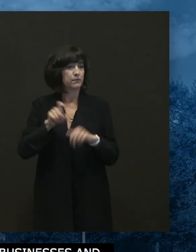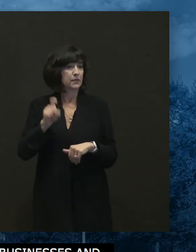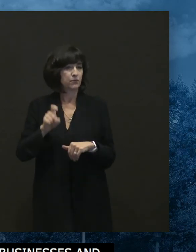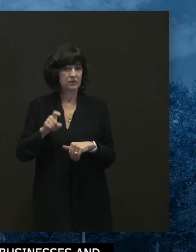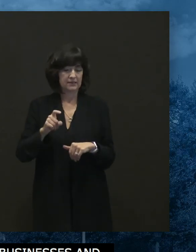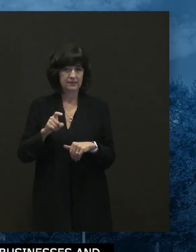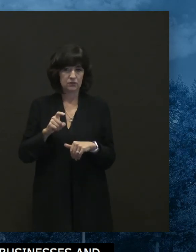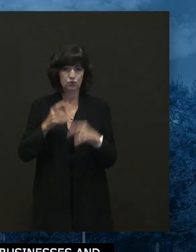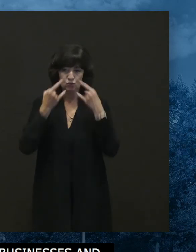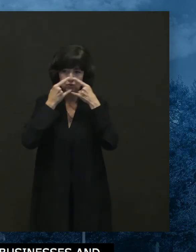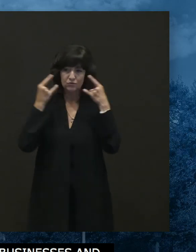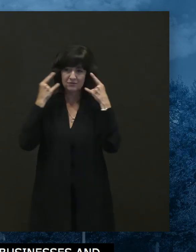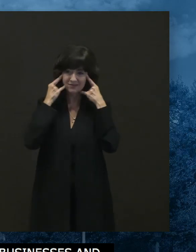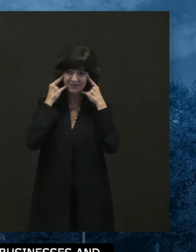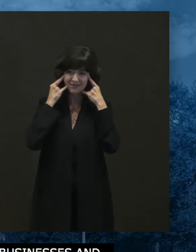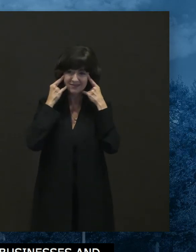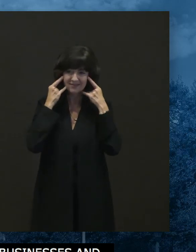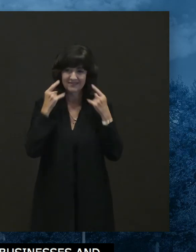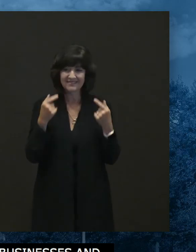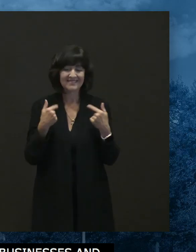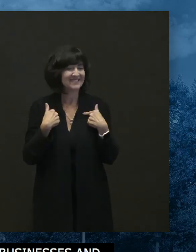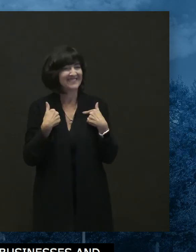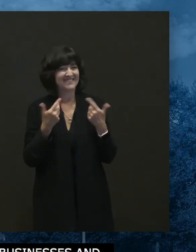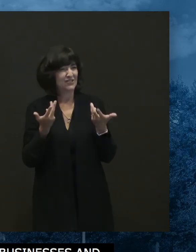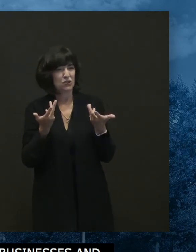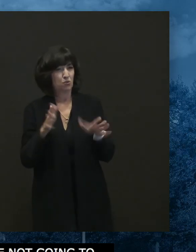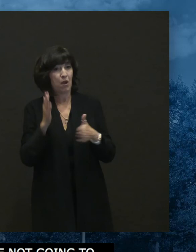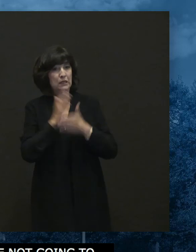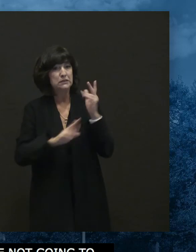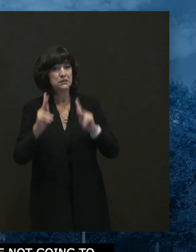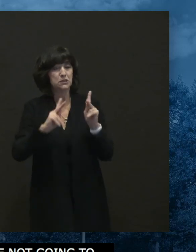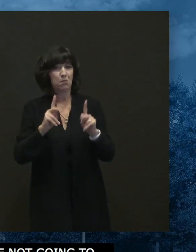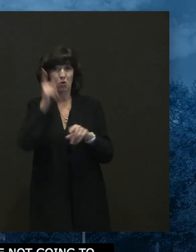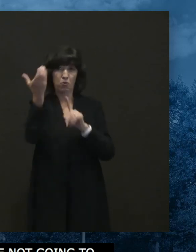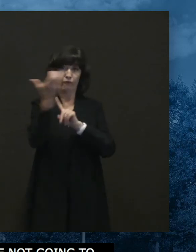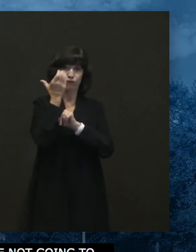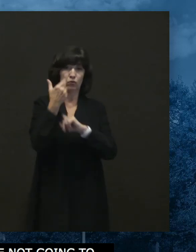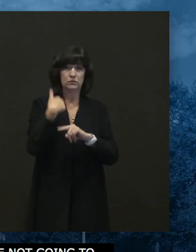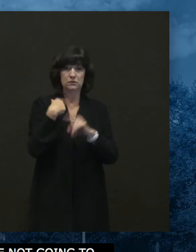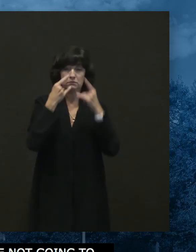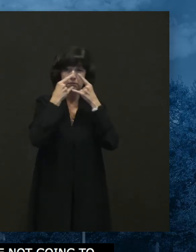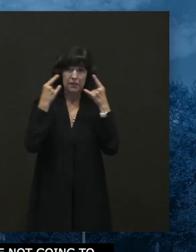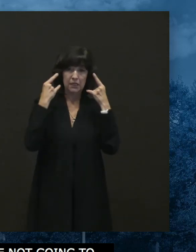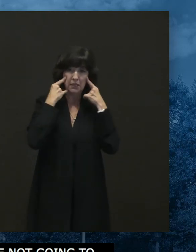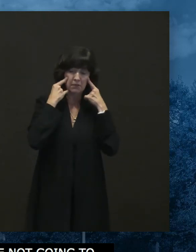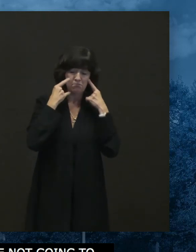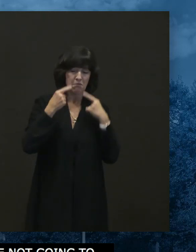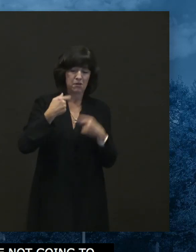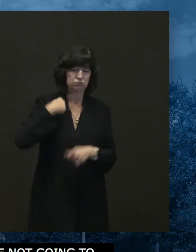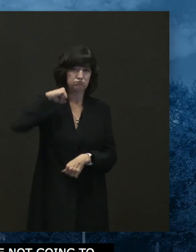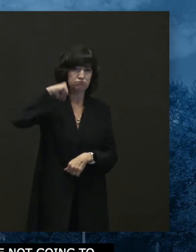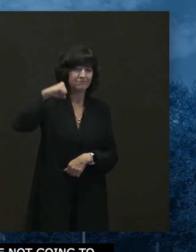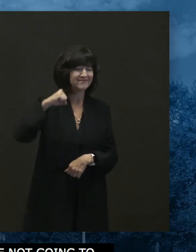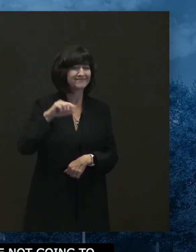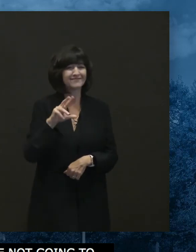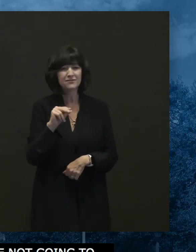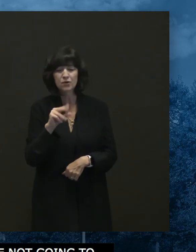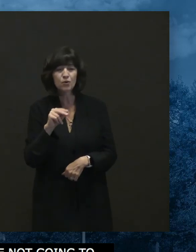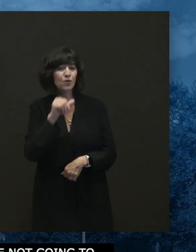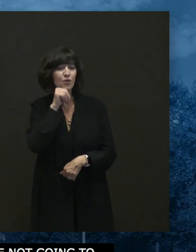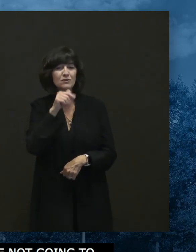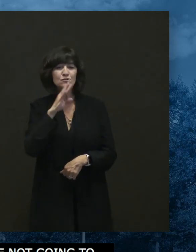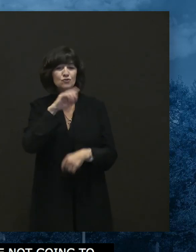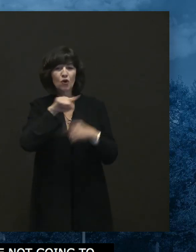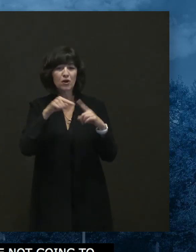there. Let's not make masks a political statement. I mean, let's wear masks because it's good public health practice, and it's if you